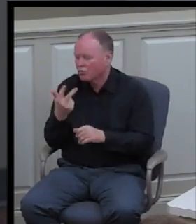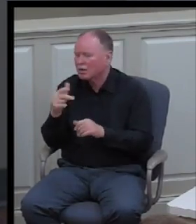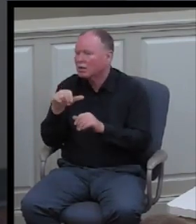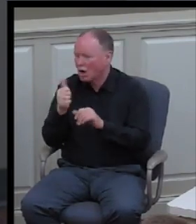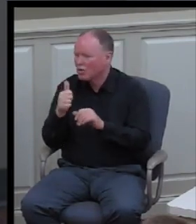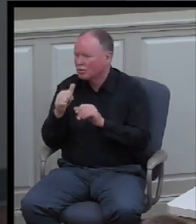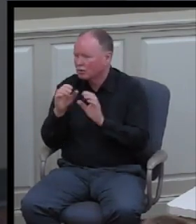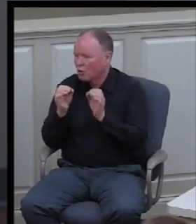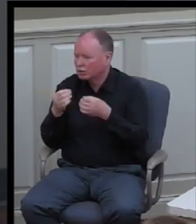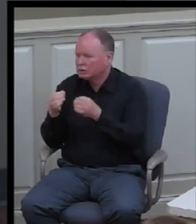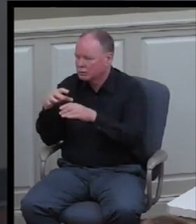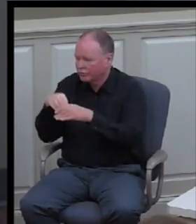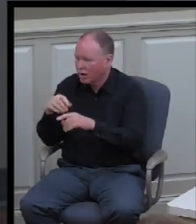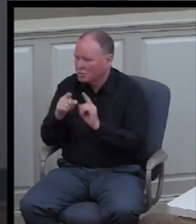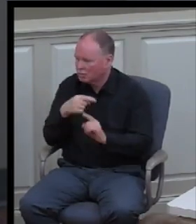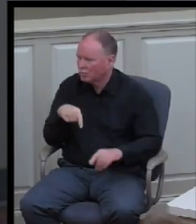did Shelby's,